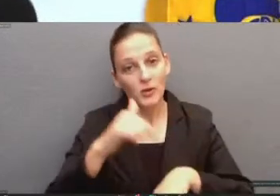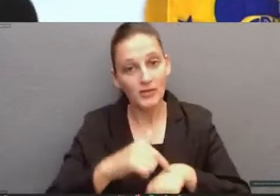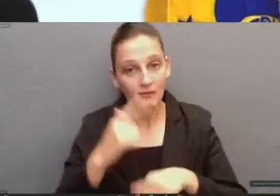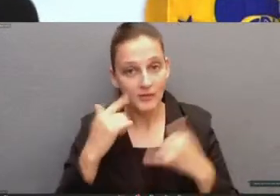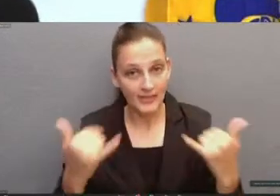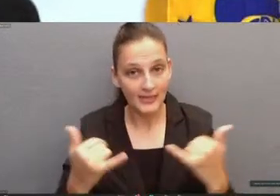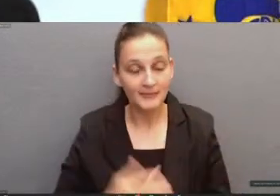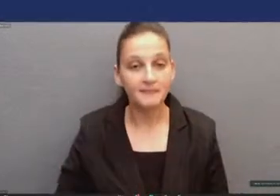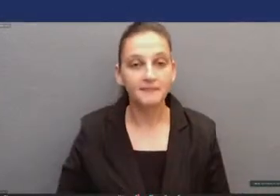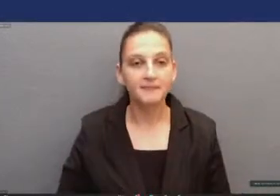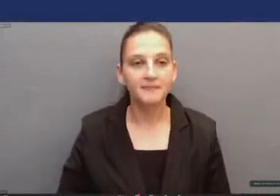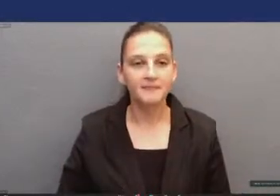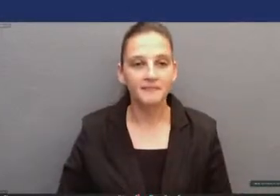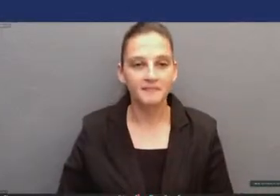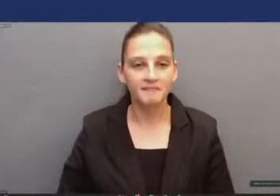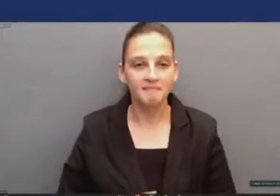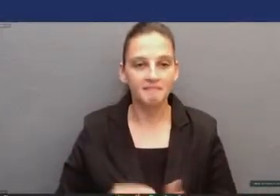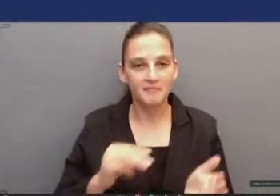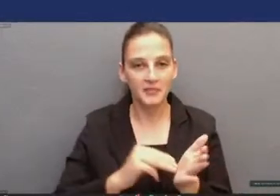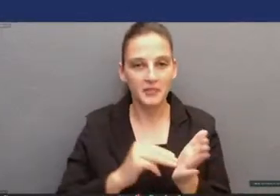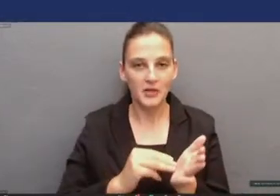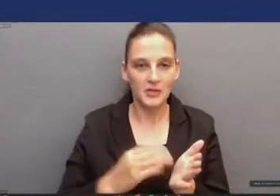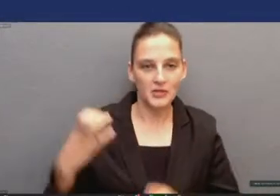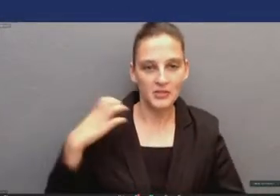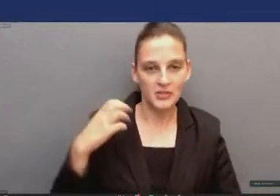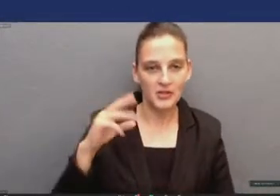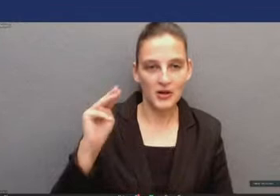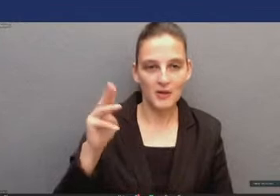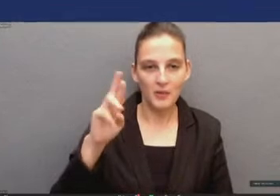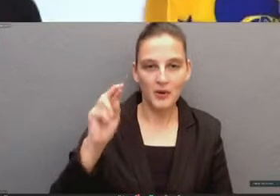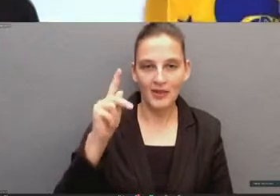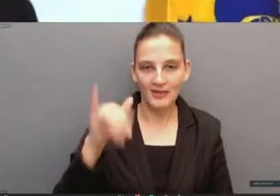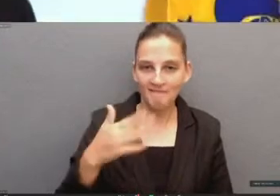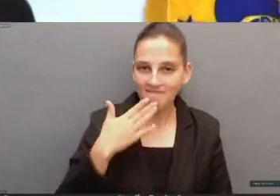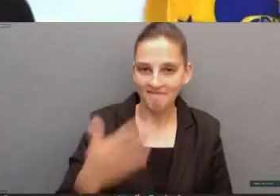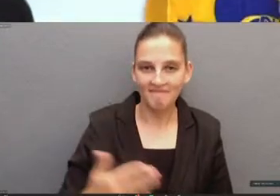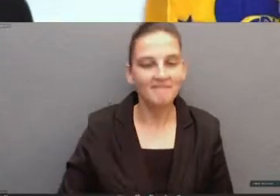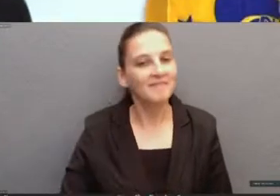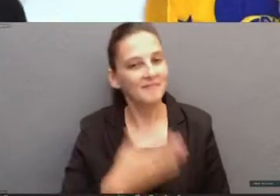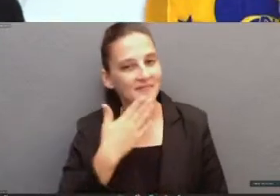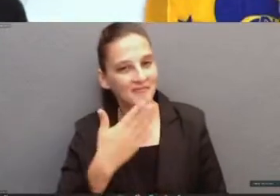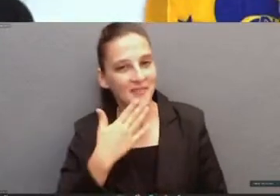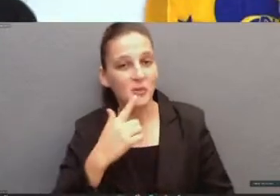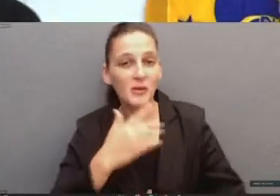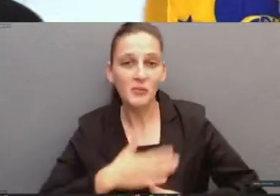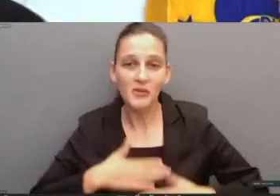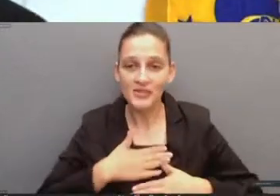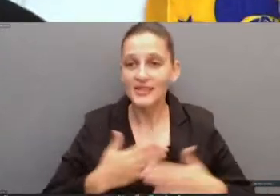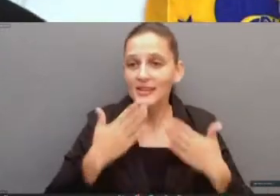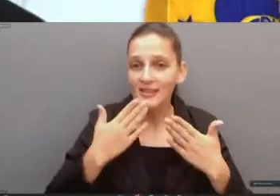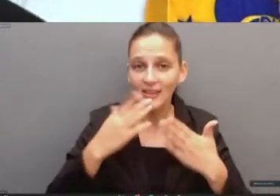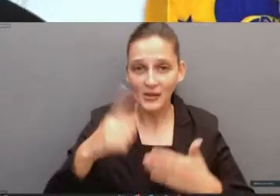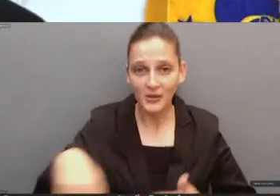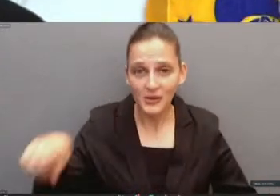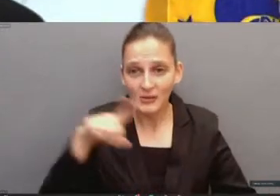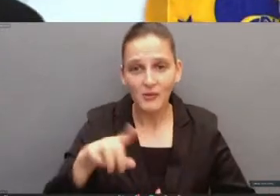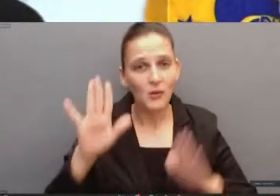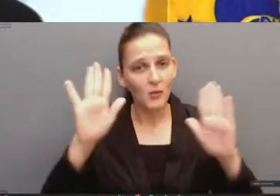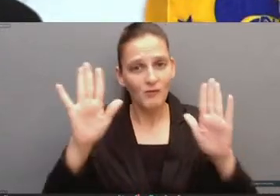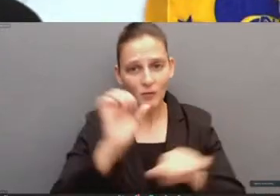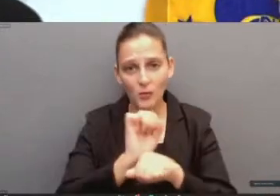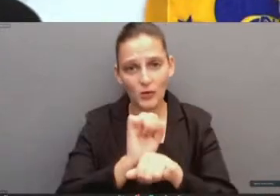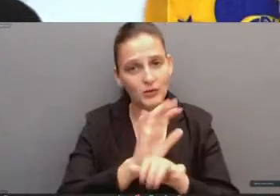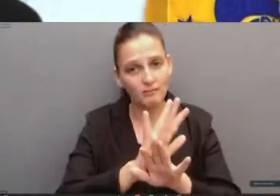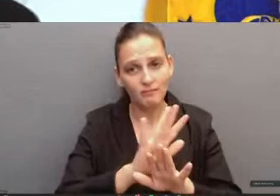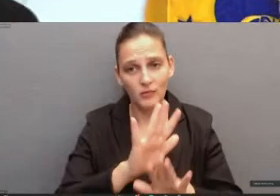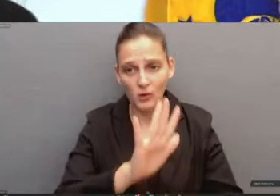well. Surgeon General Vivek, thank you. Thank you so much. I appreciate it. And thank you all again so much for all the great work you're doing